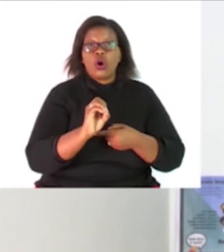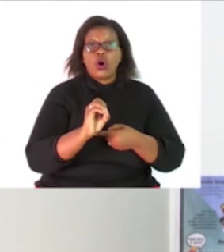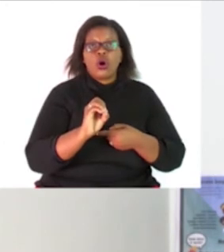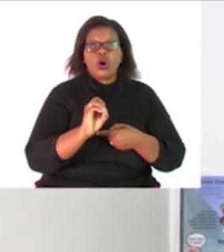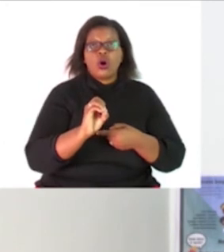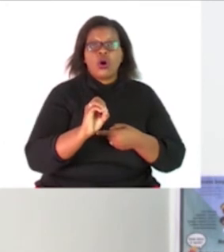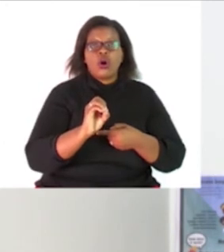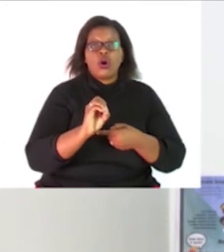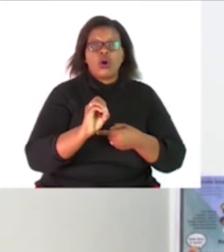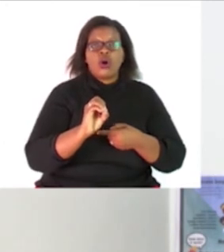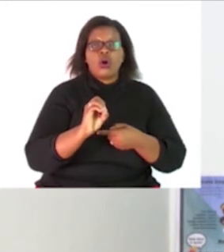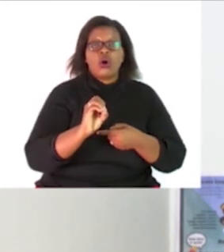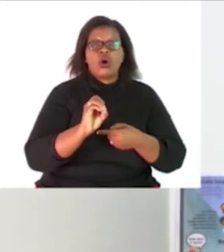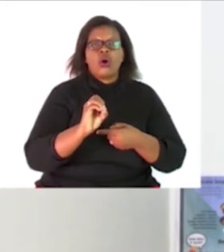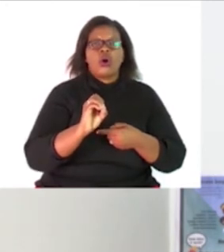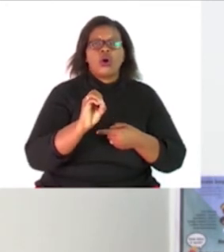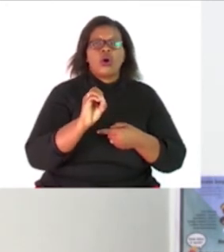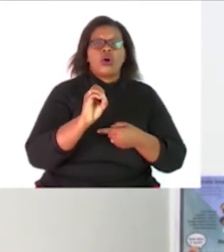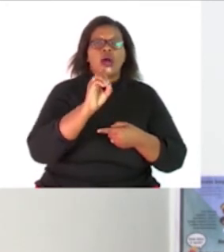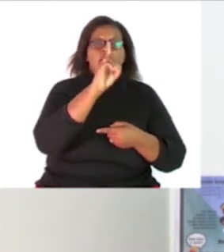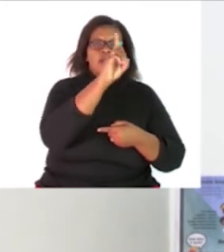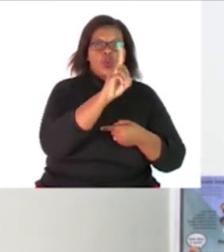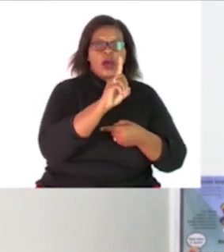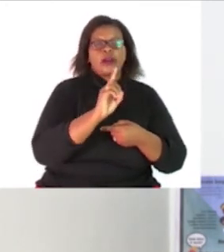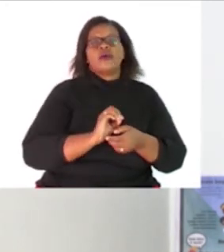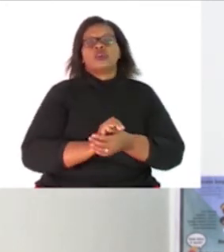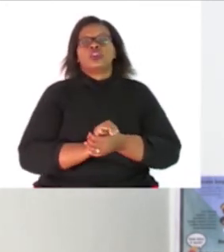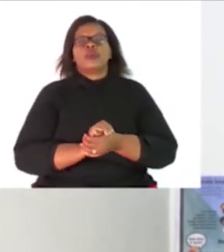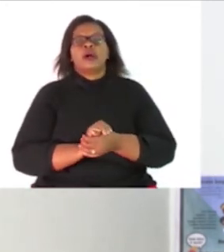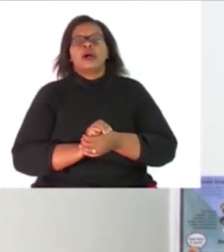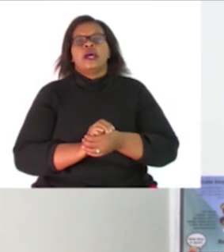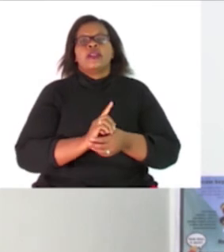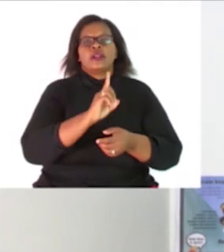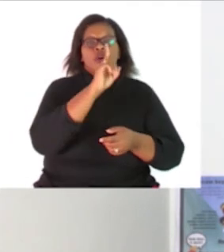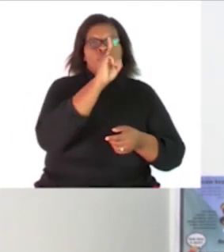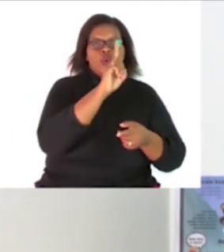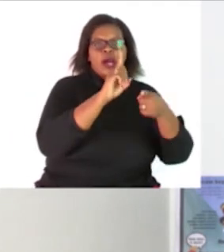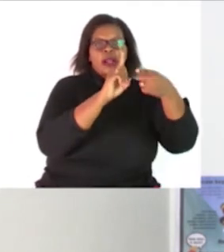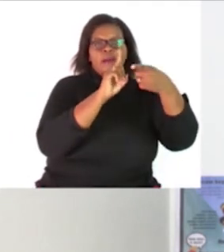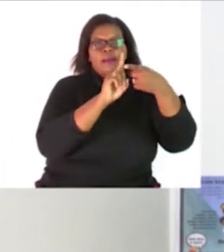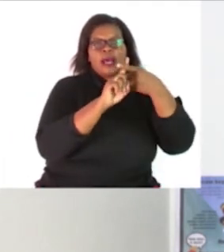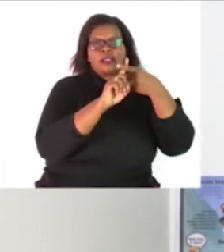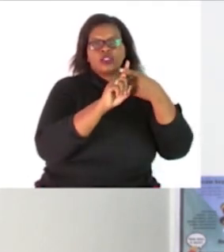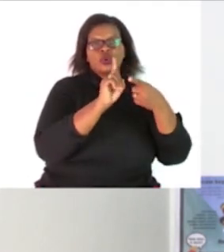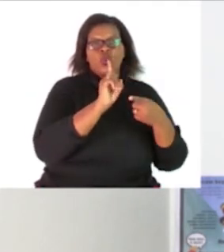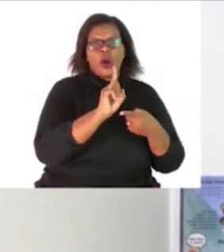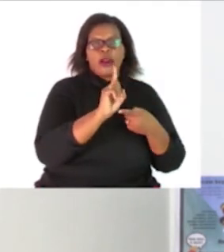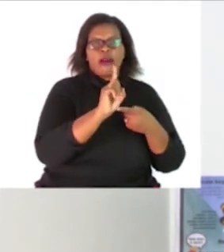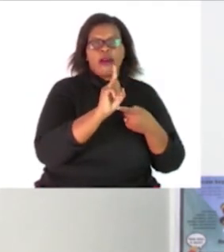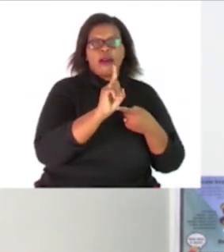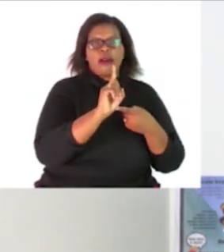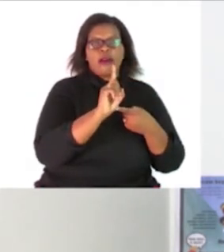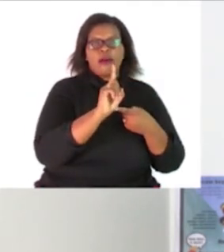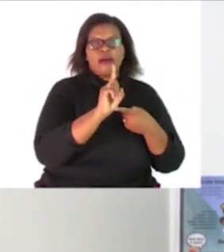10. We write our 0 there, carry over the 1. Good. Now we have